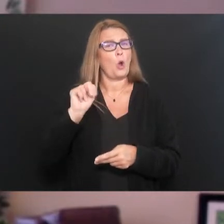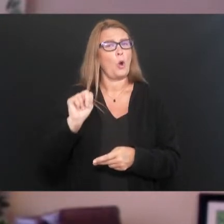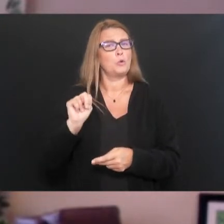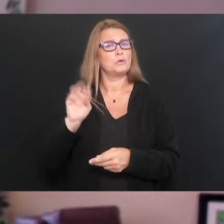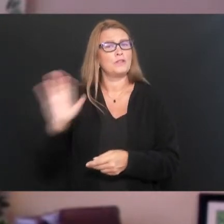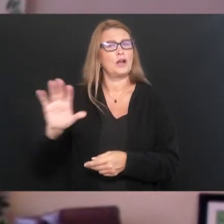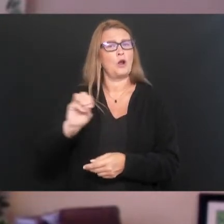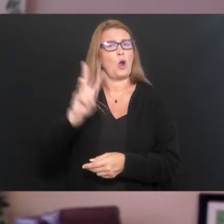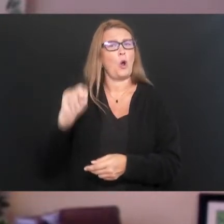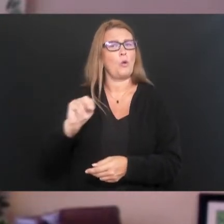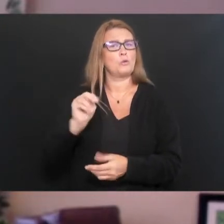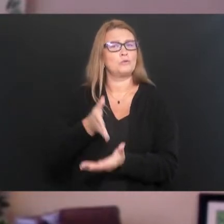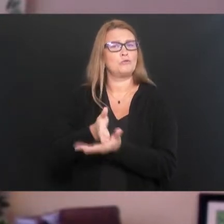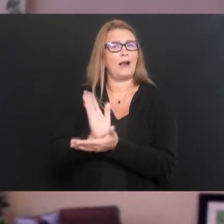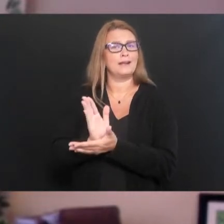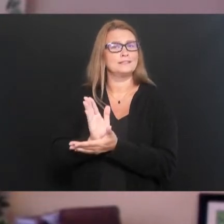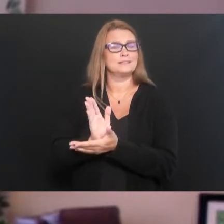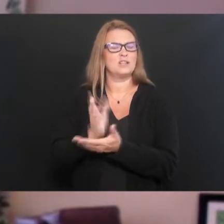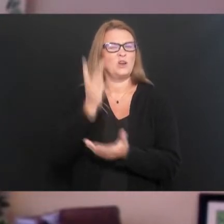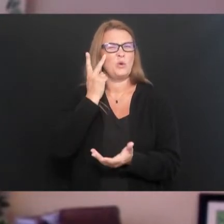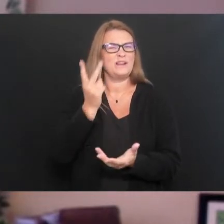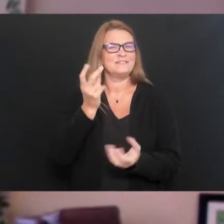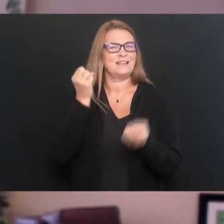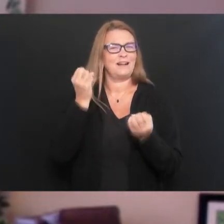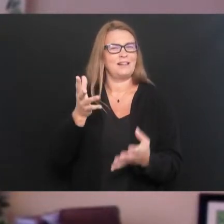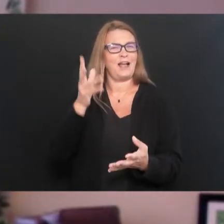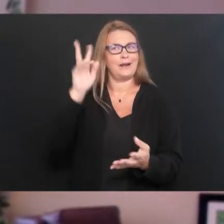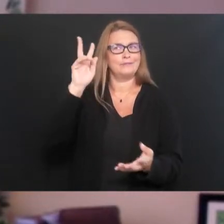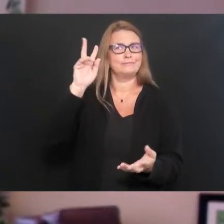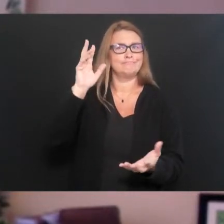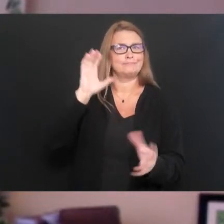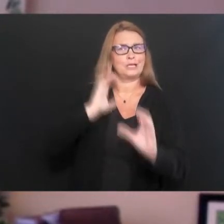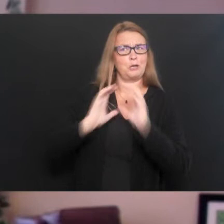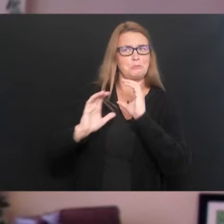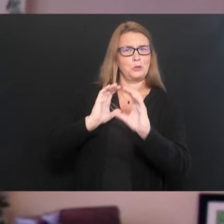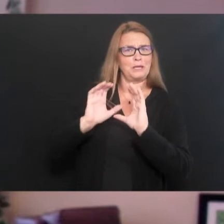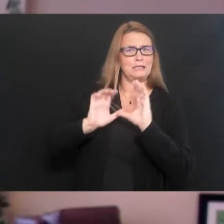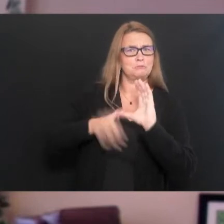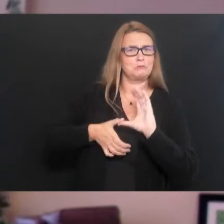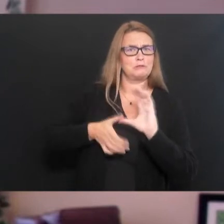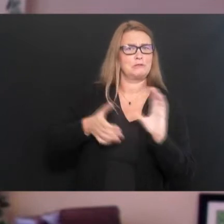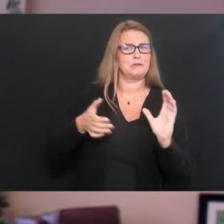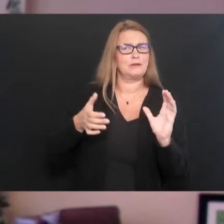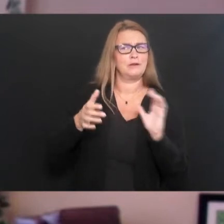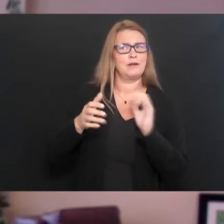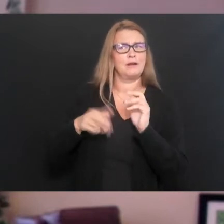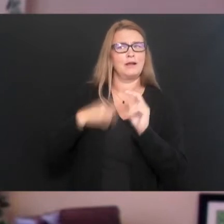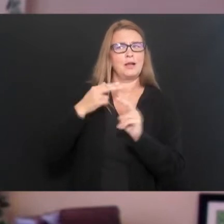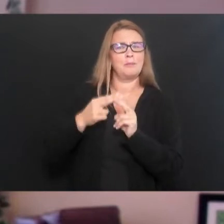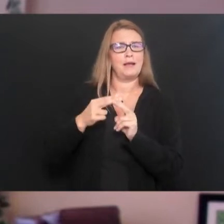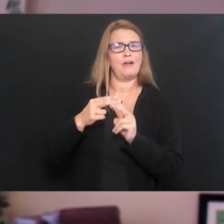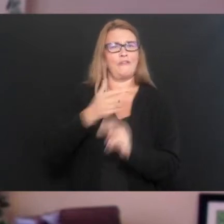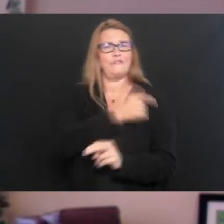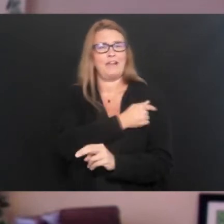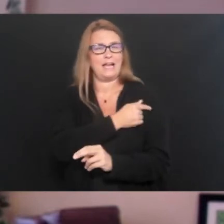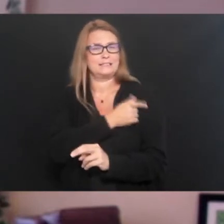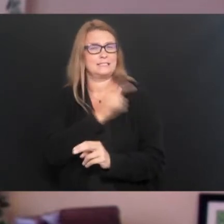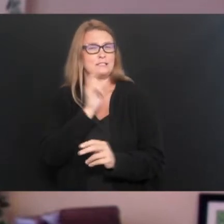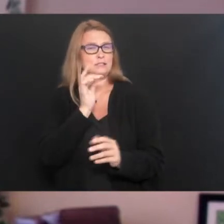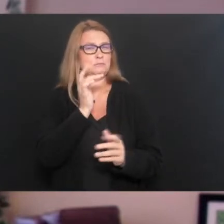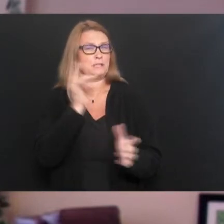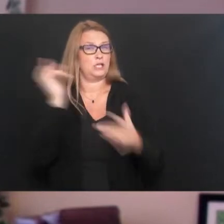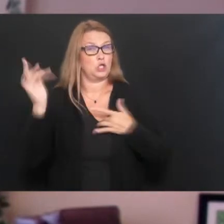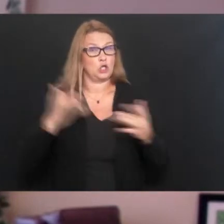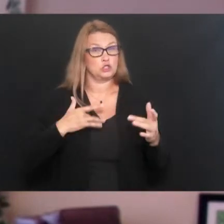lot of the miscommunication issues about the vaccines be a cause for concern for some of